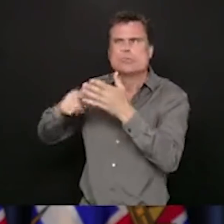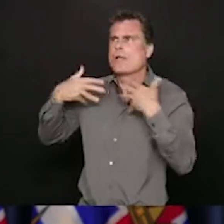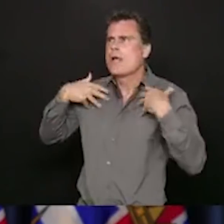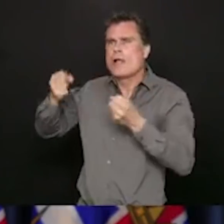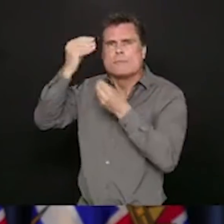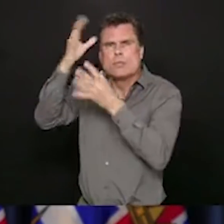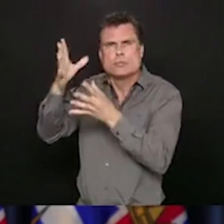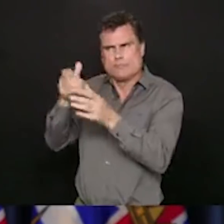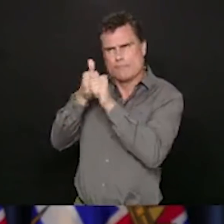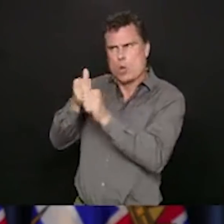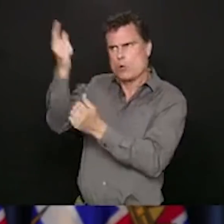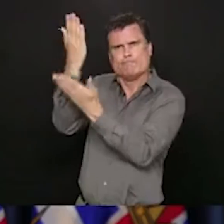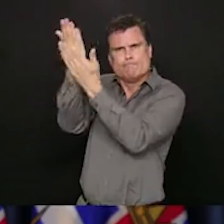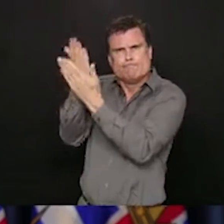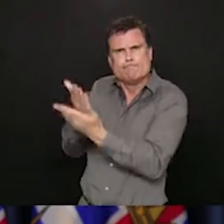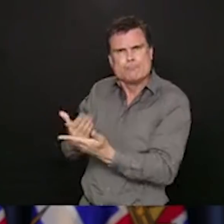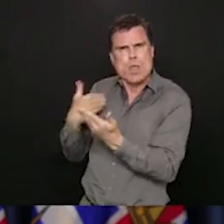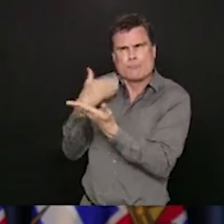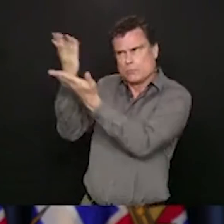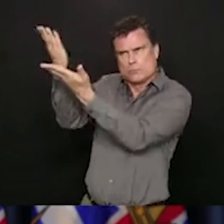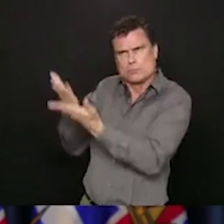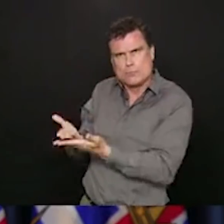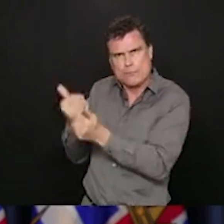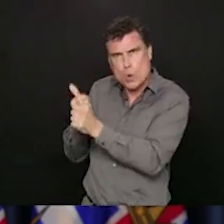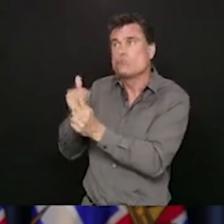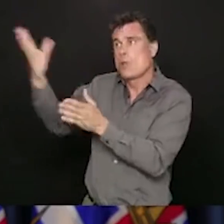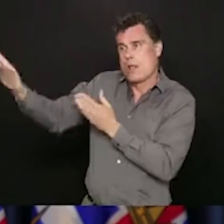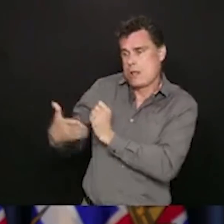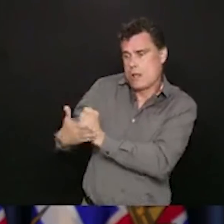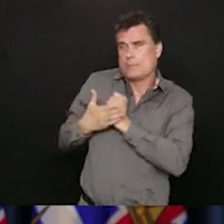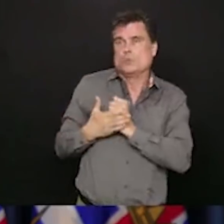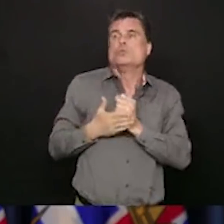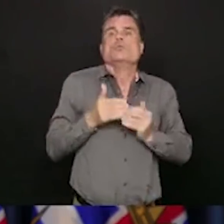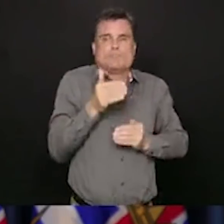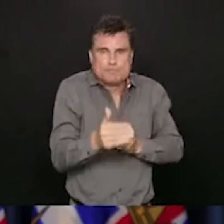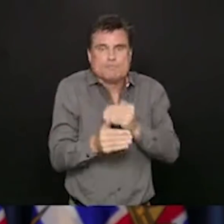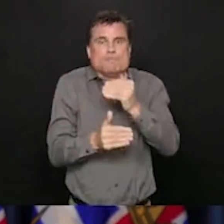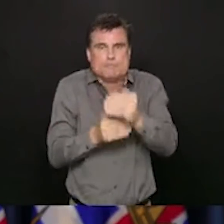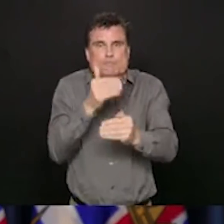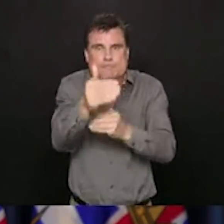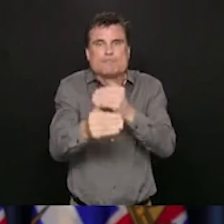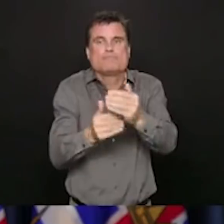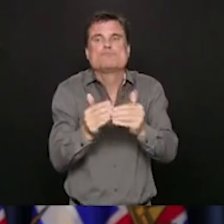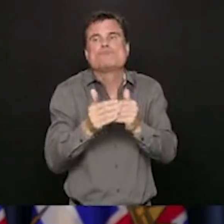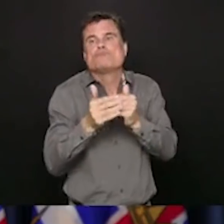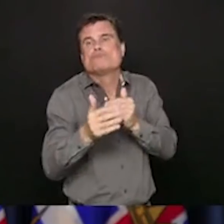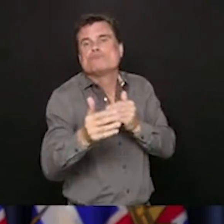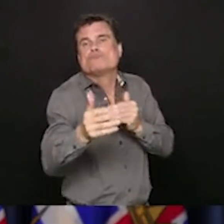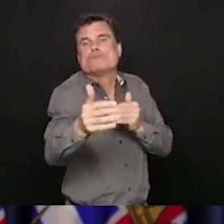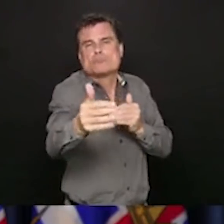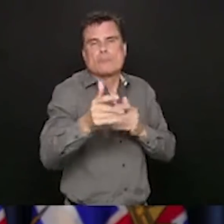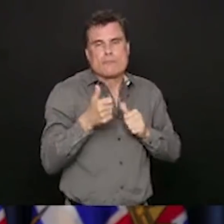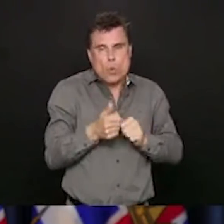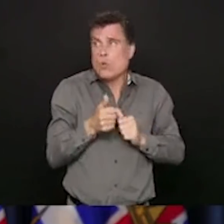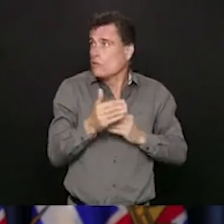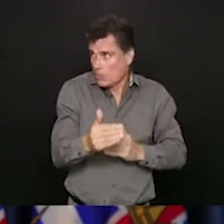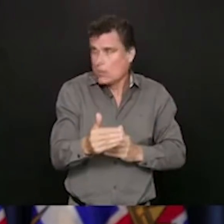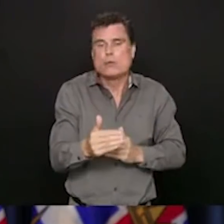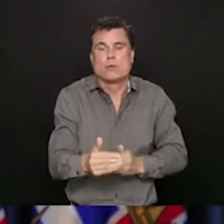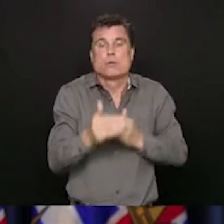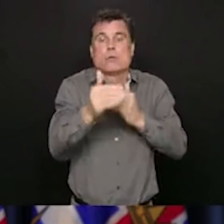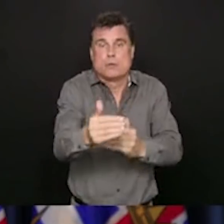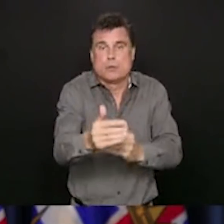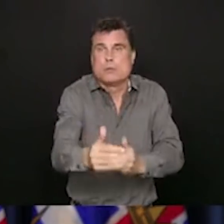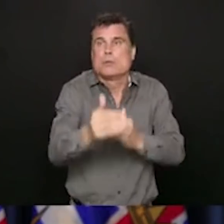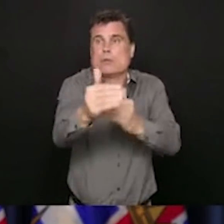Columbia because, unlike other provinces, we resisted the call for a full lockdown of our economy and instead adopted a